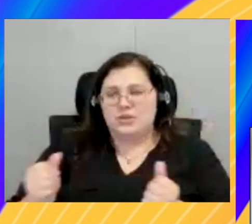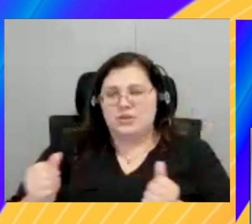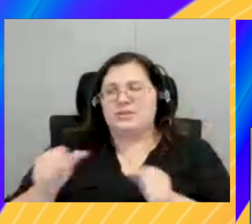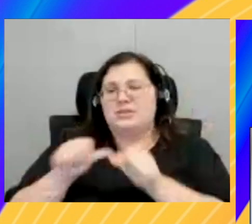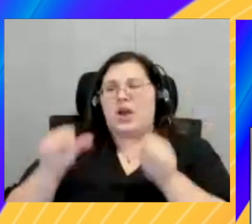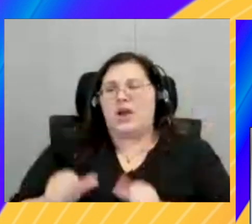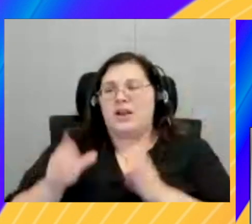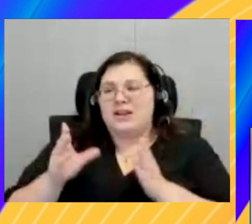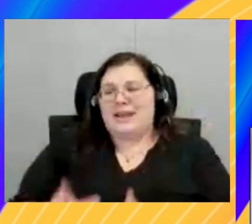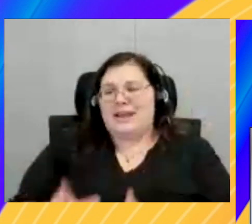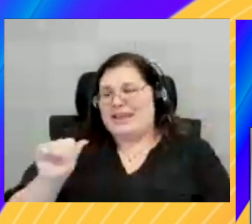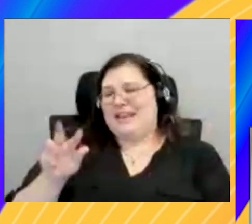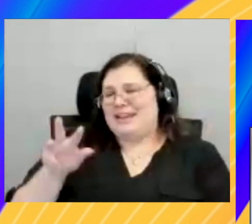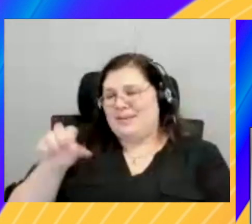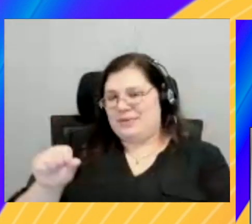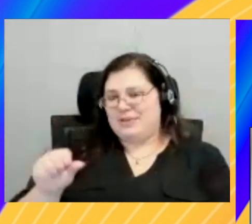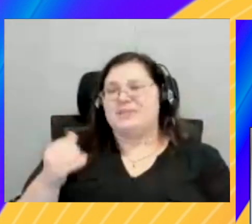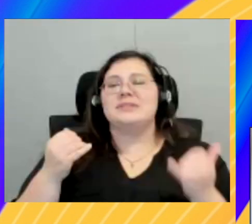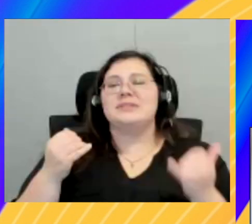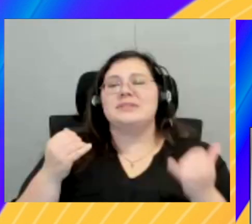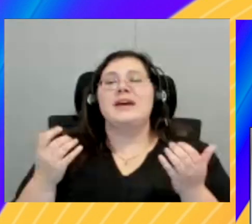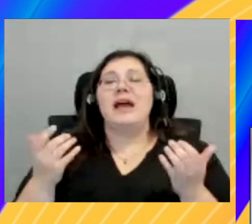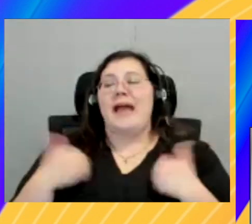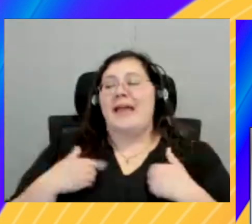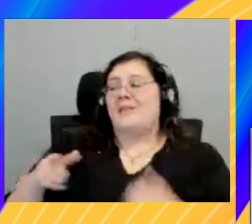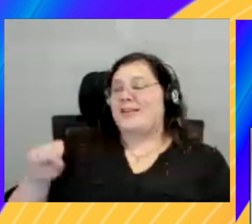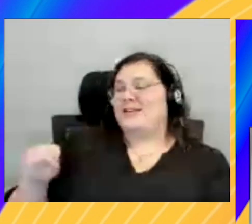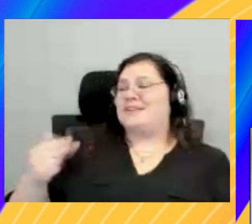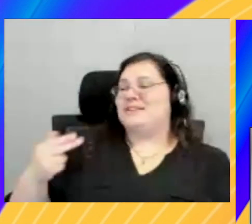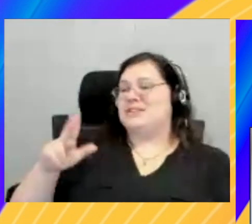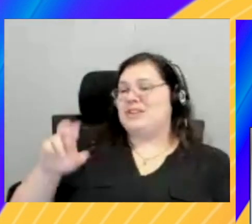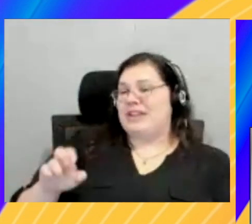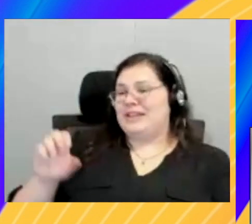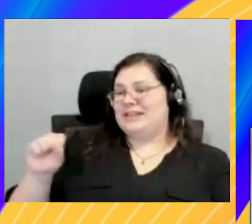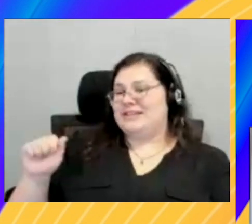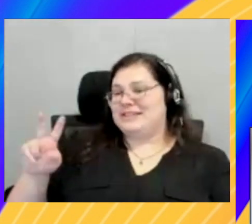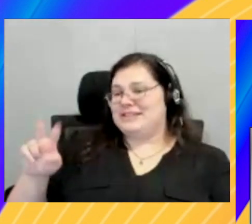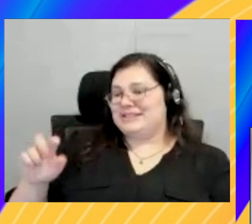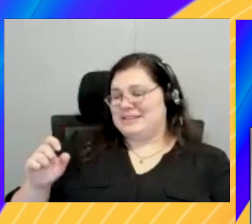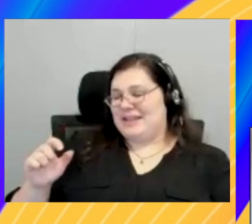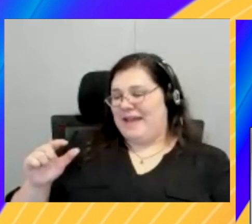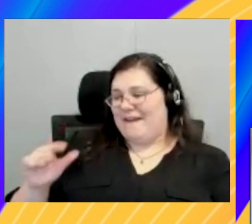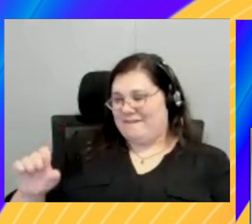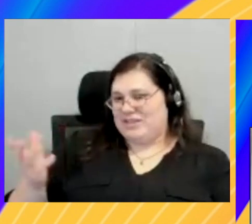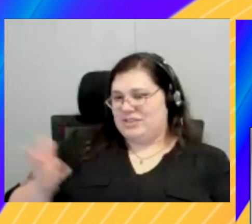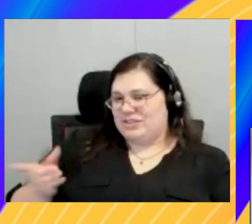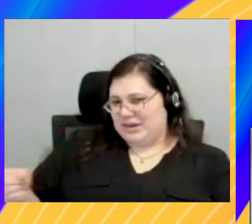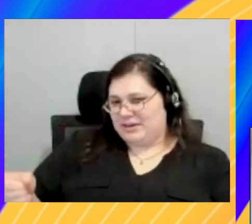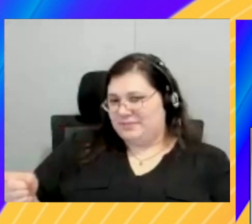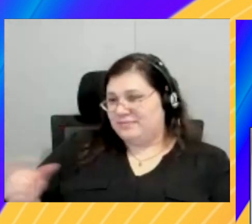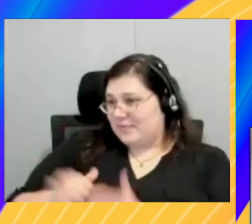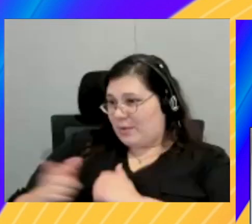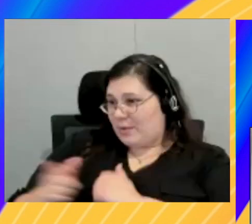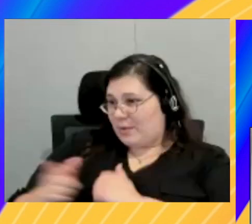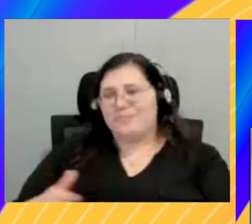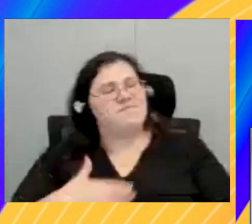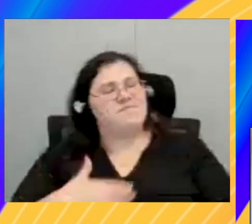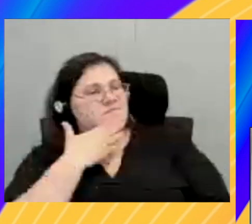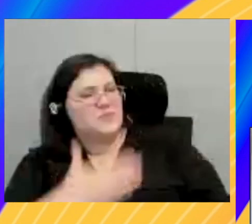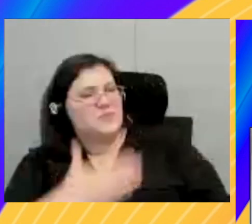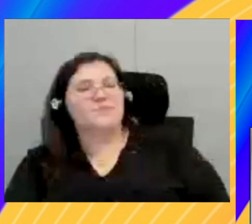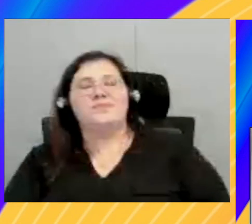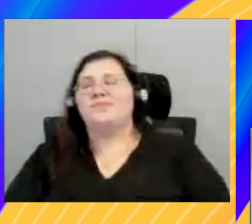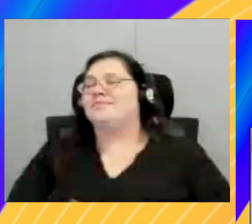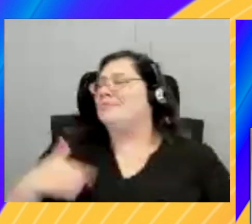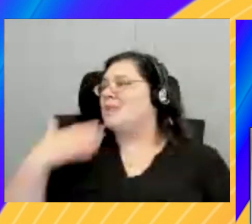with Shailene Savage. How you doing, Shailene? Pretty good. How are you, James? I'm doing great, thanks. So tell us a bit